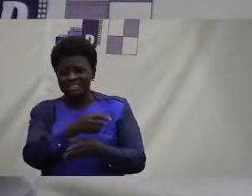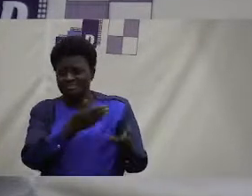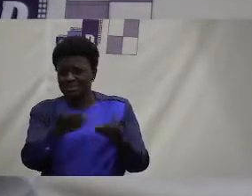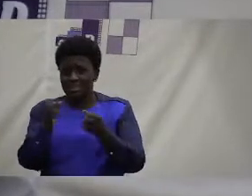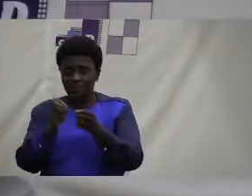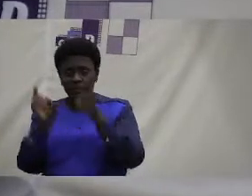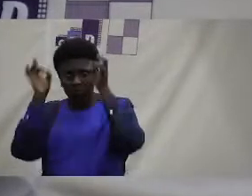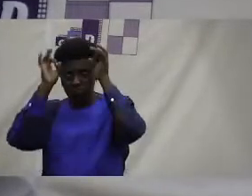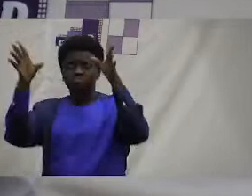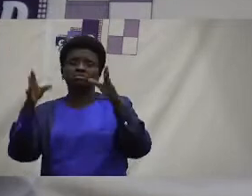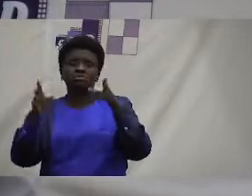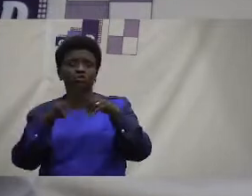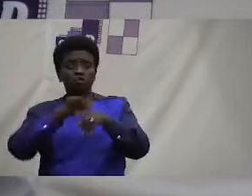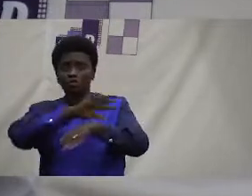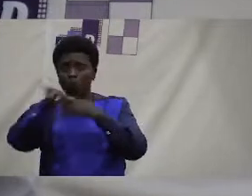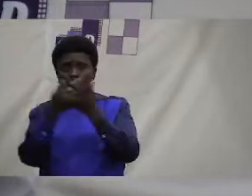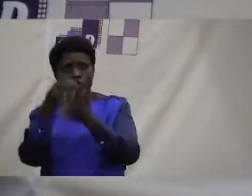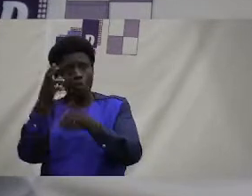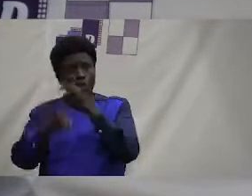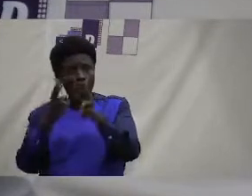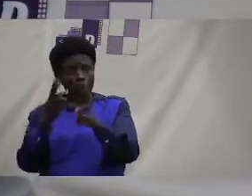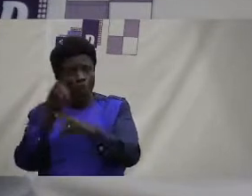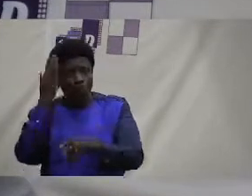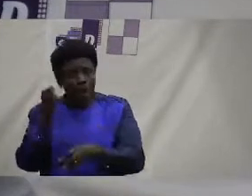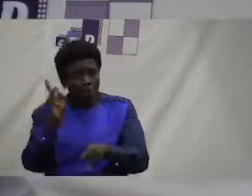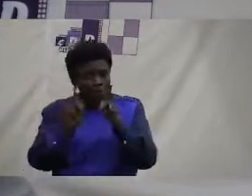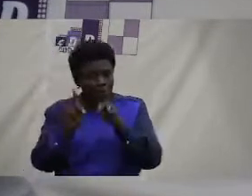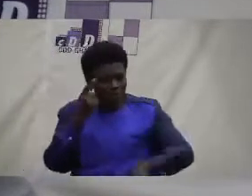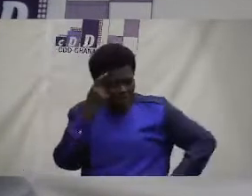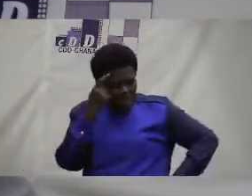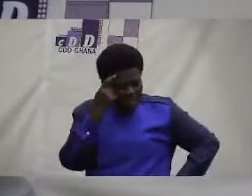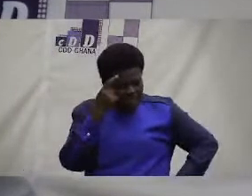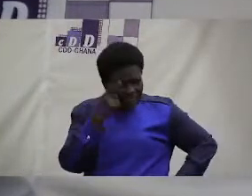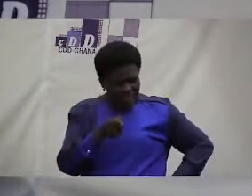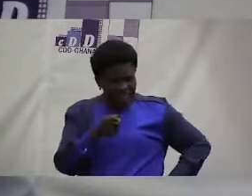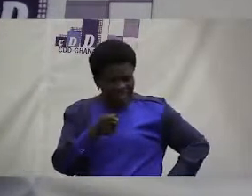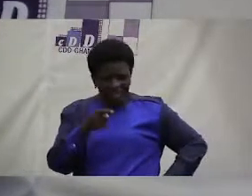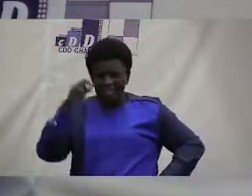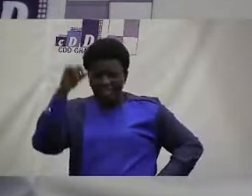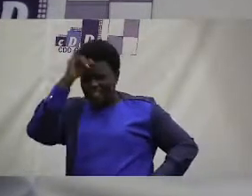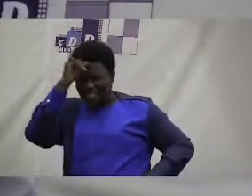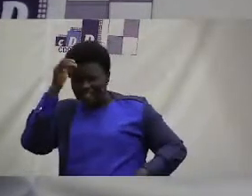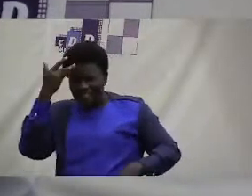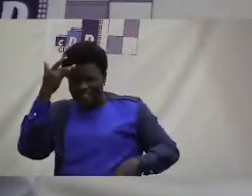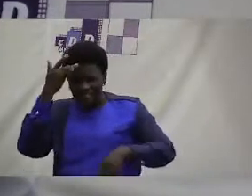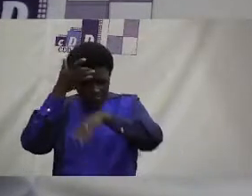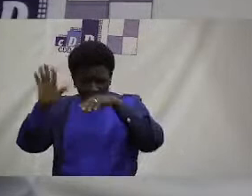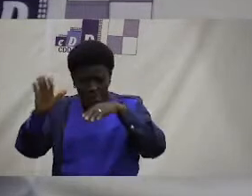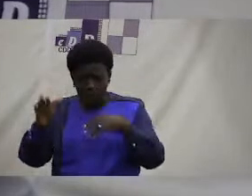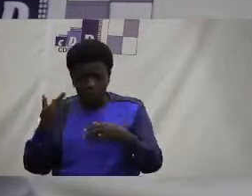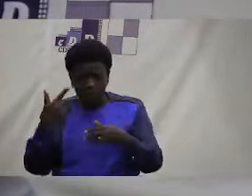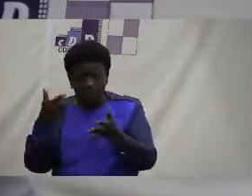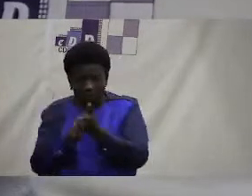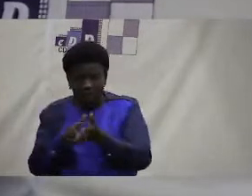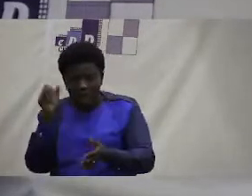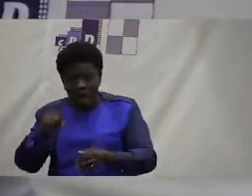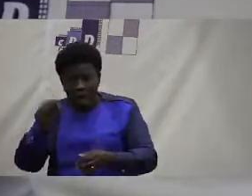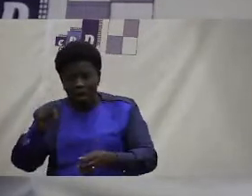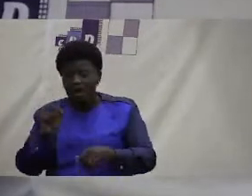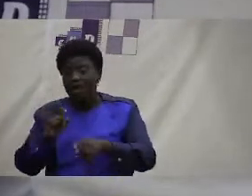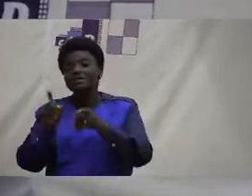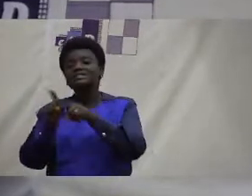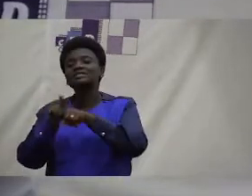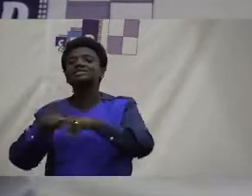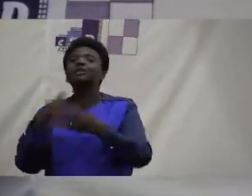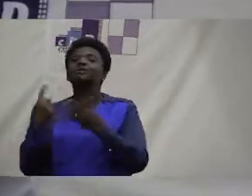havoc on the whole world because people were taking up the $8, getting verified, and creating pseudo handles